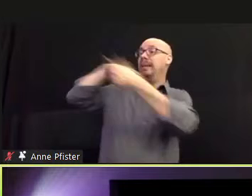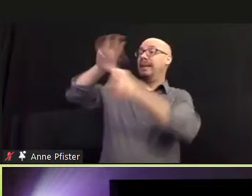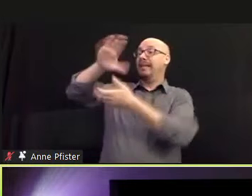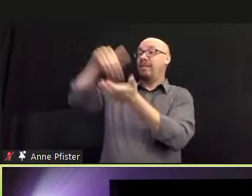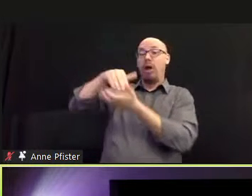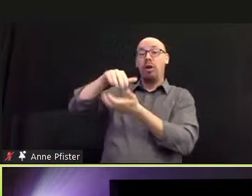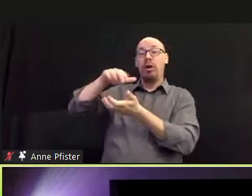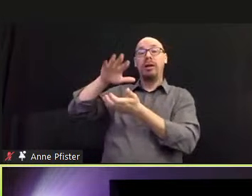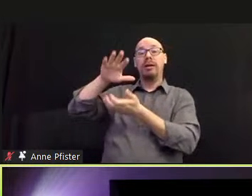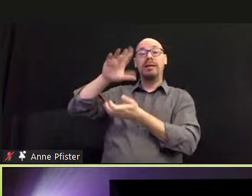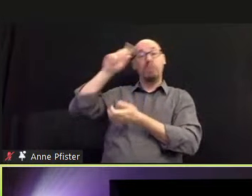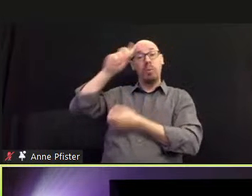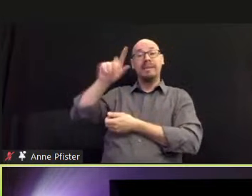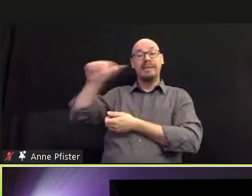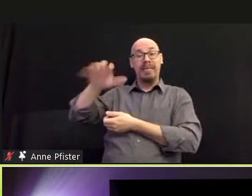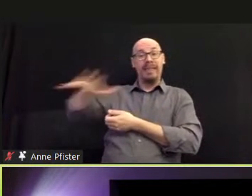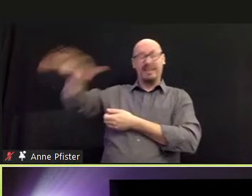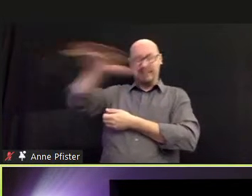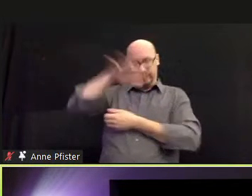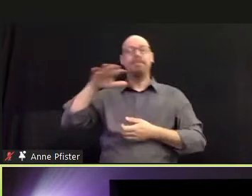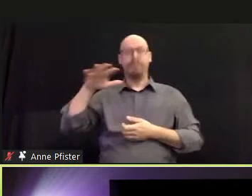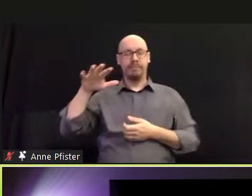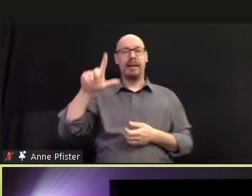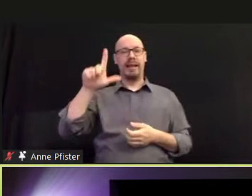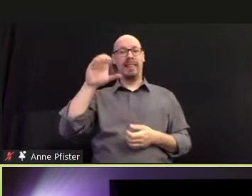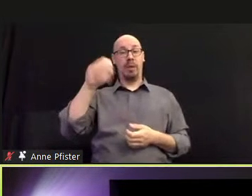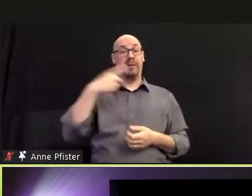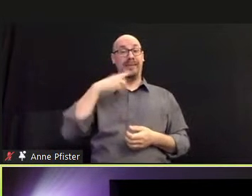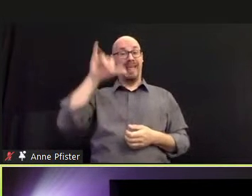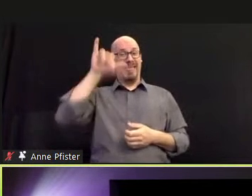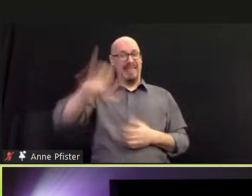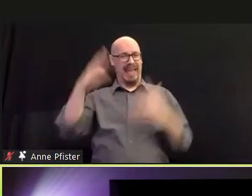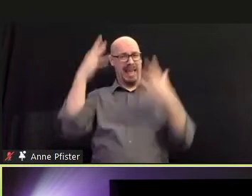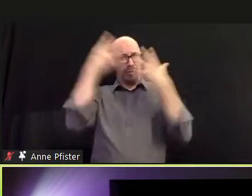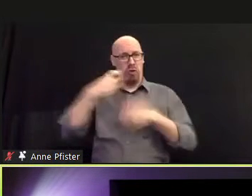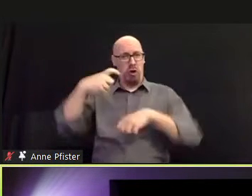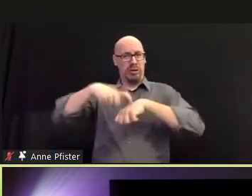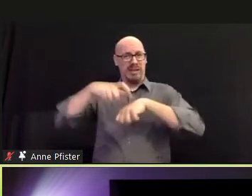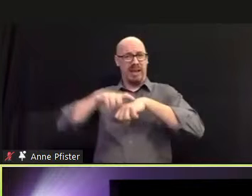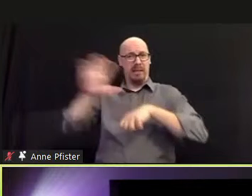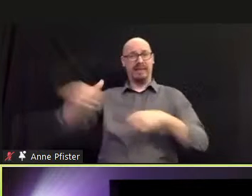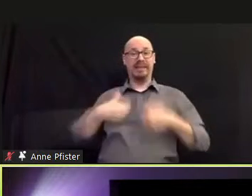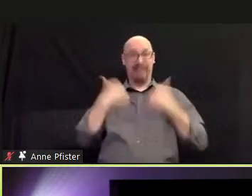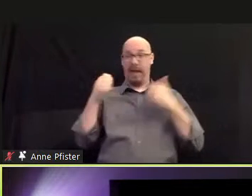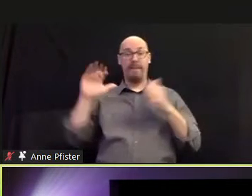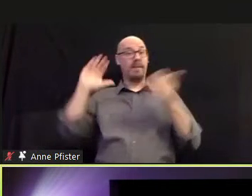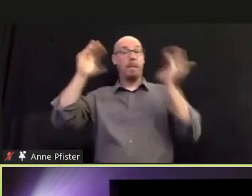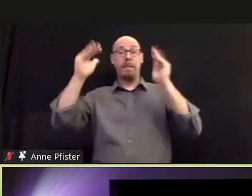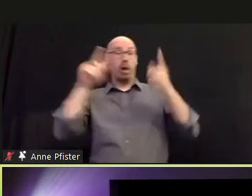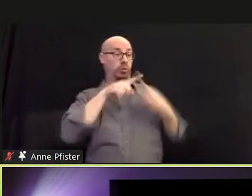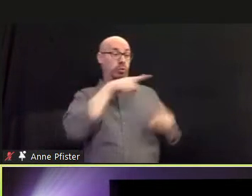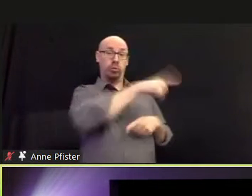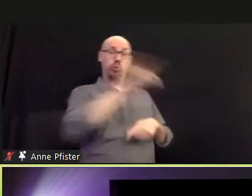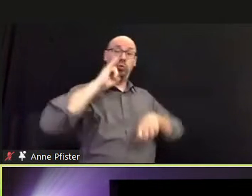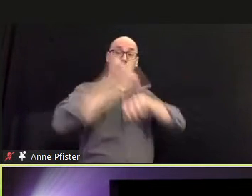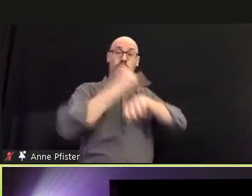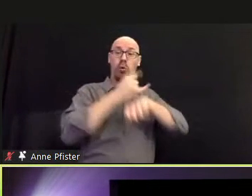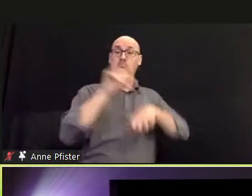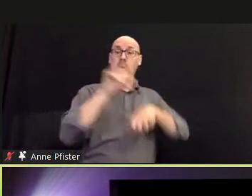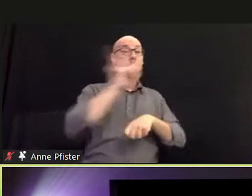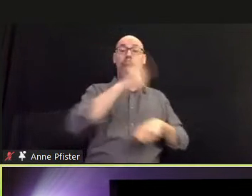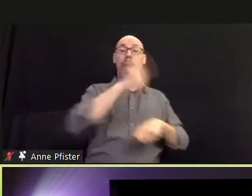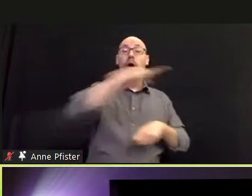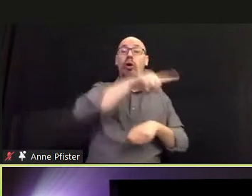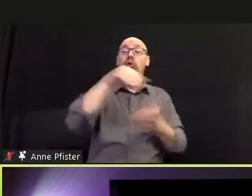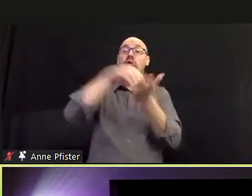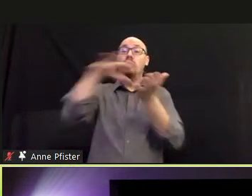Disabilities. Leo contrasted this dark time with his experience at IPLIAP, where teachers and students communicated fully in